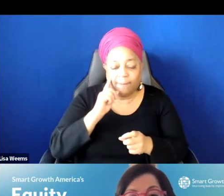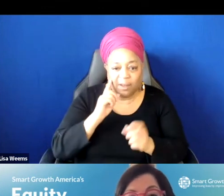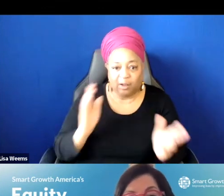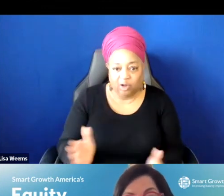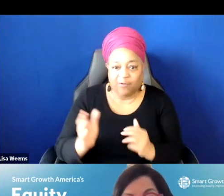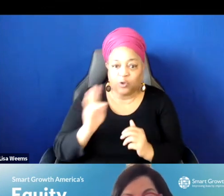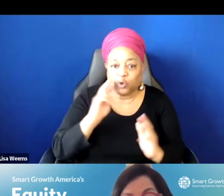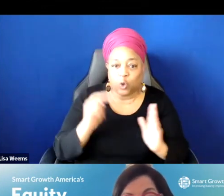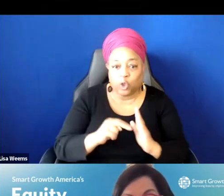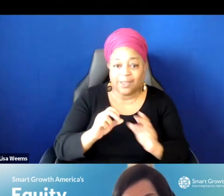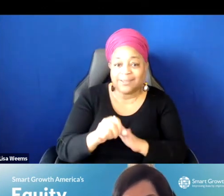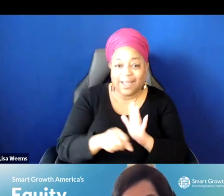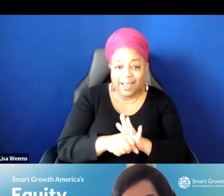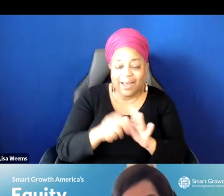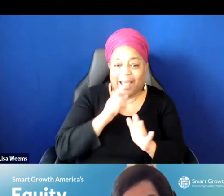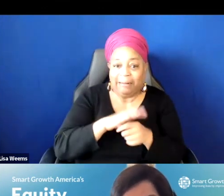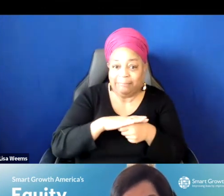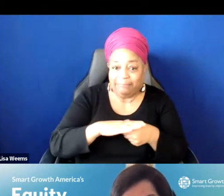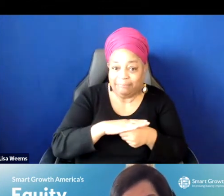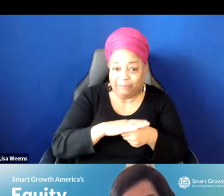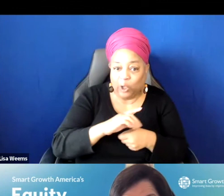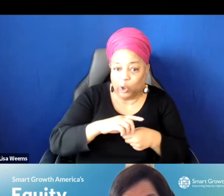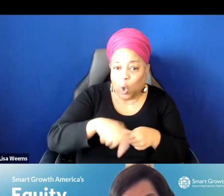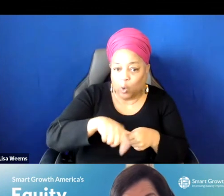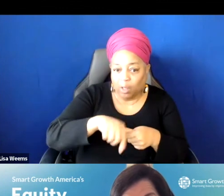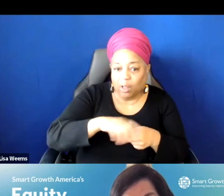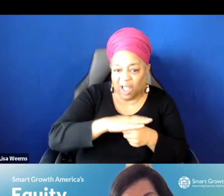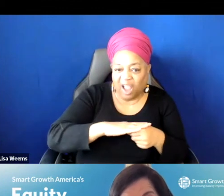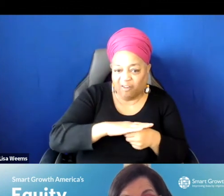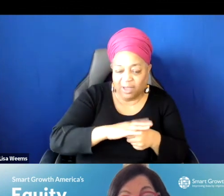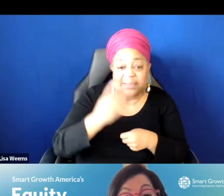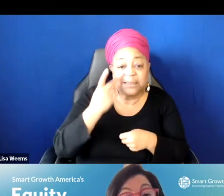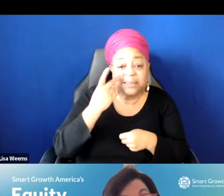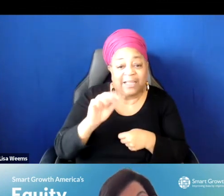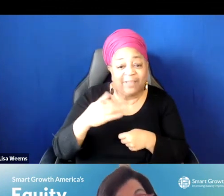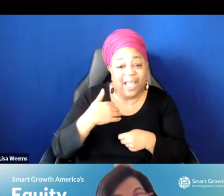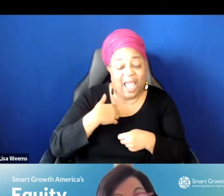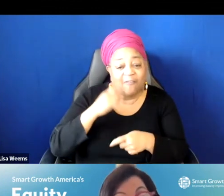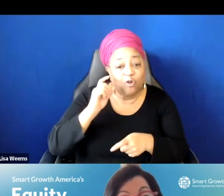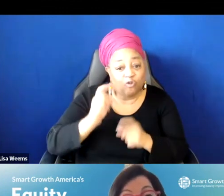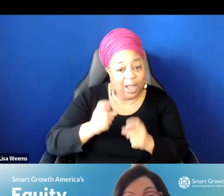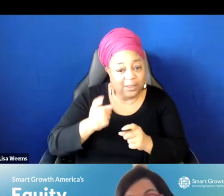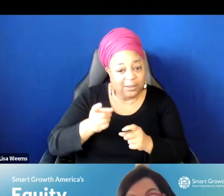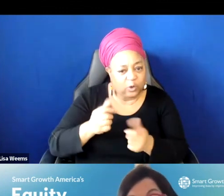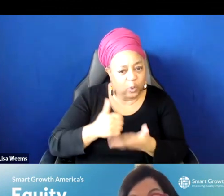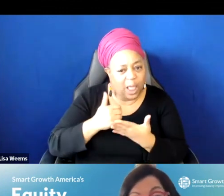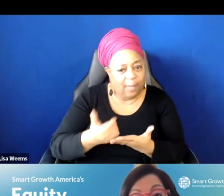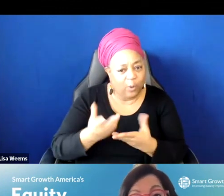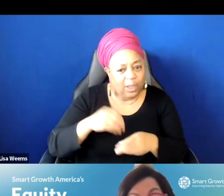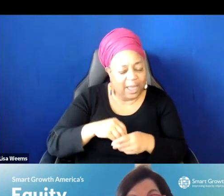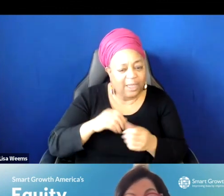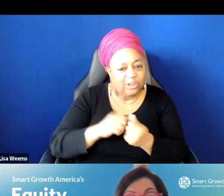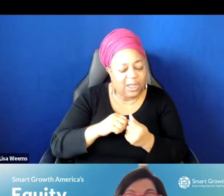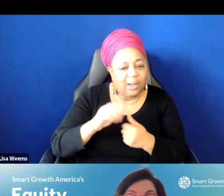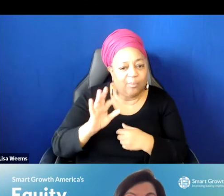your locality to see if they have grants to help you engage in brownfields, in pre-development